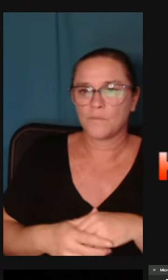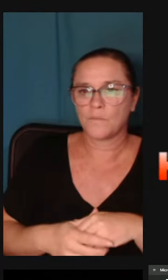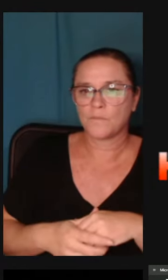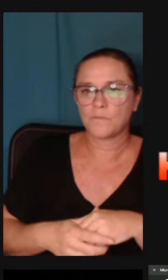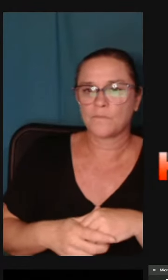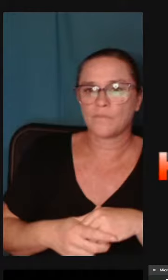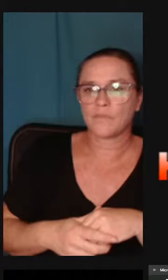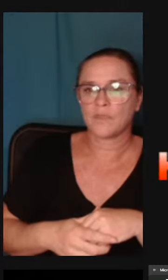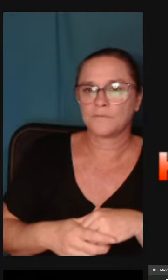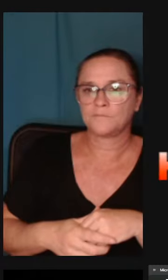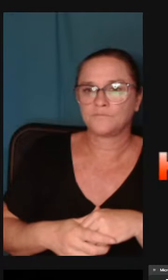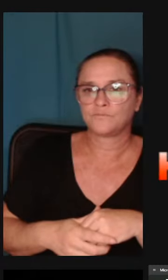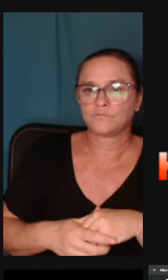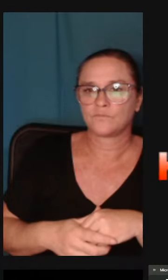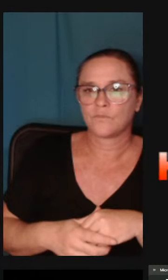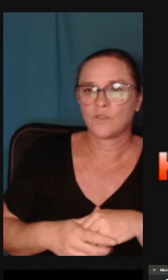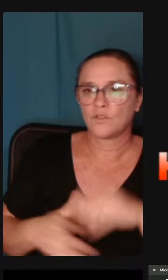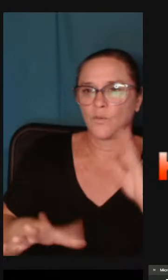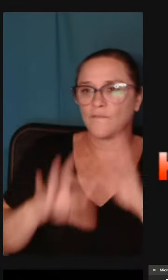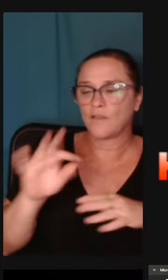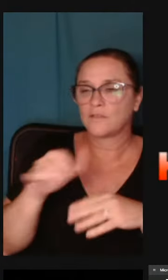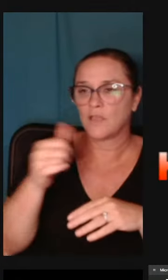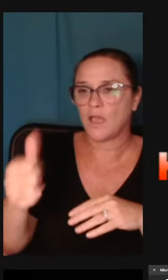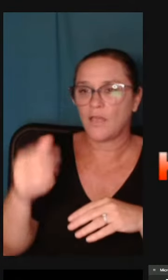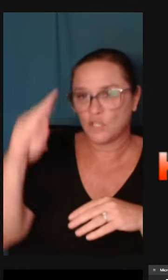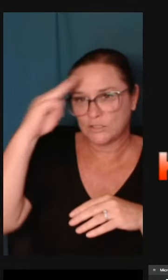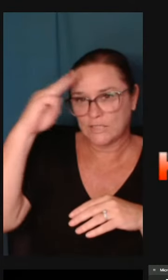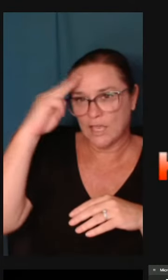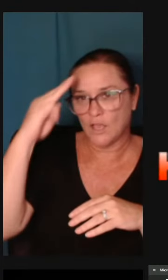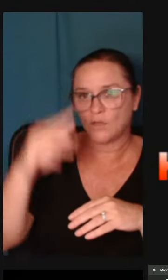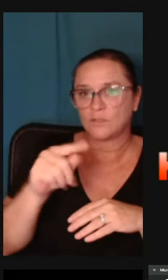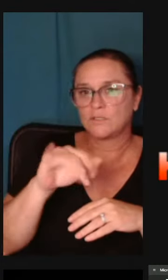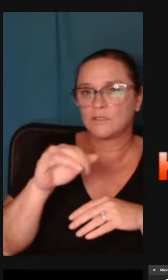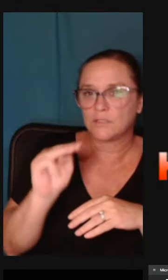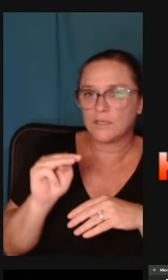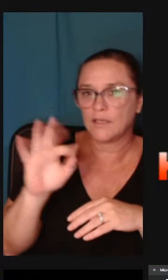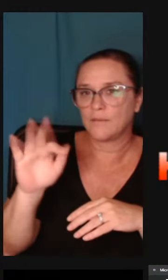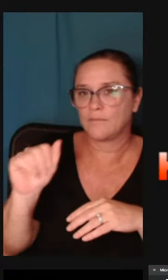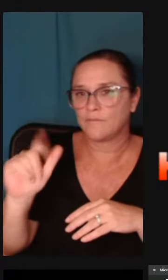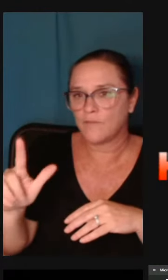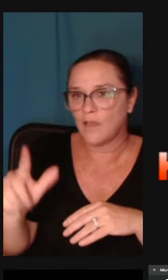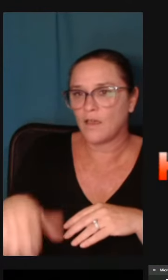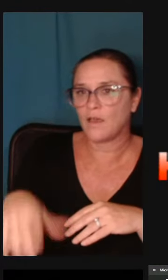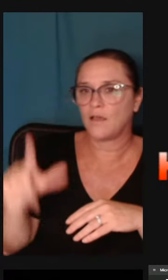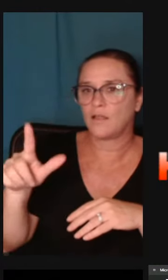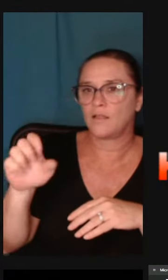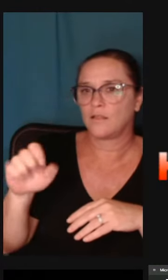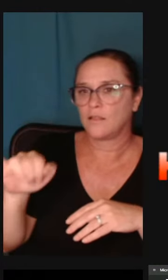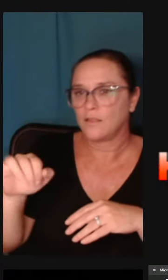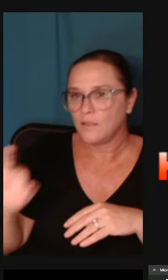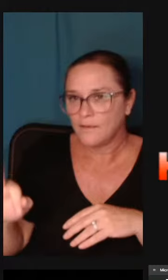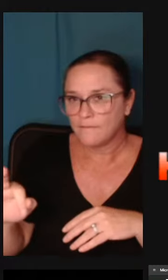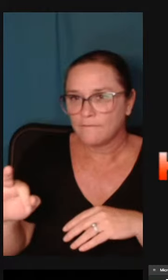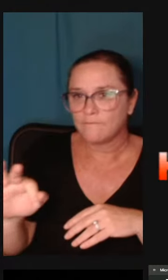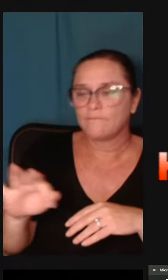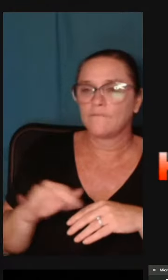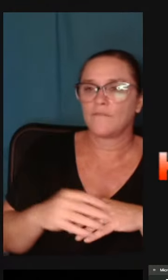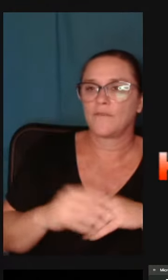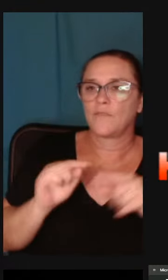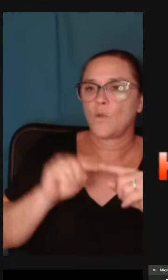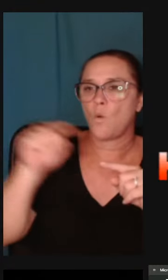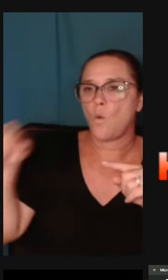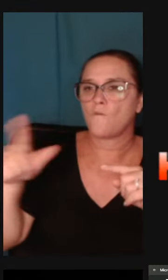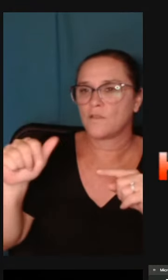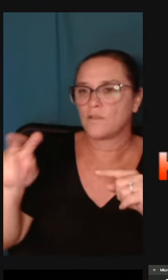So he finds his fellow scouts, Tim, Thal, Leaf. They cross over the